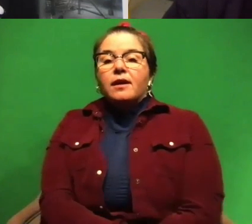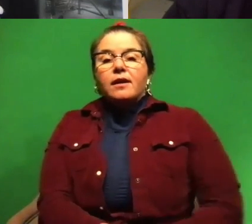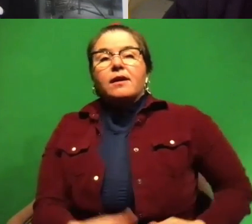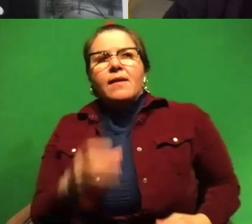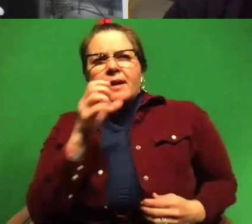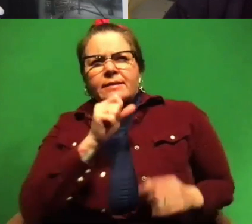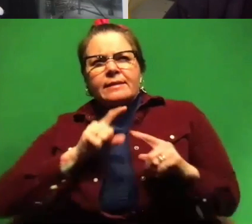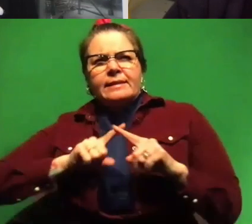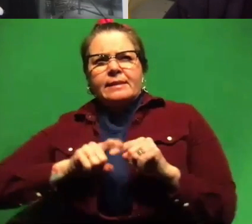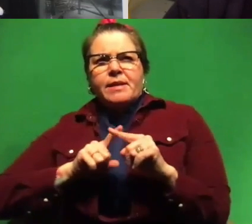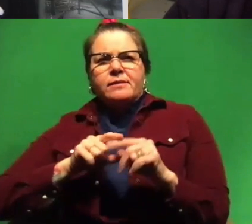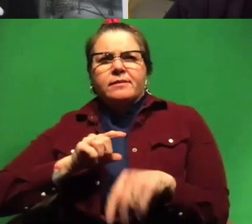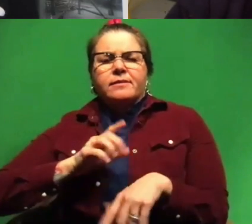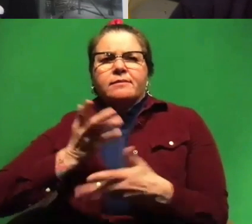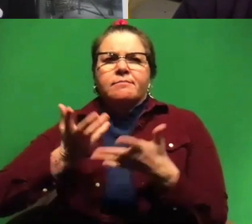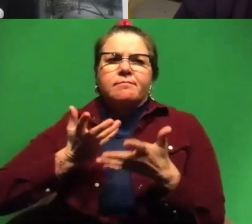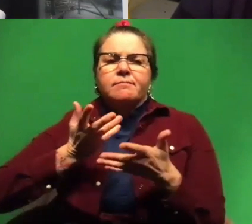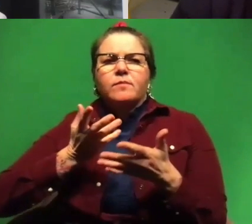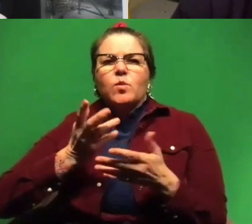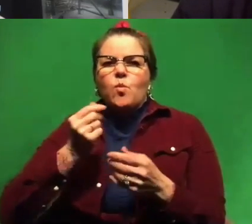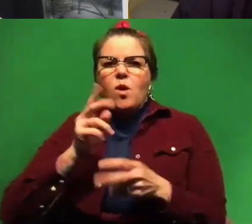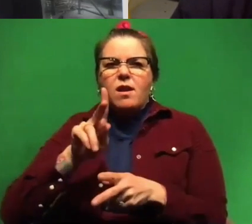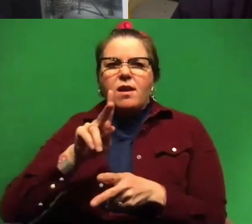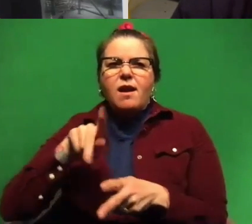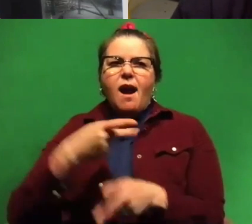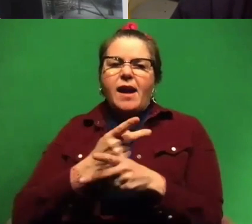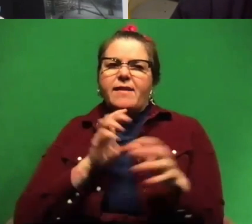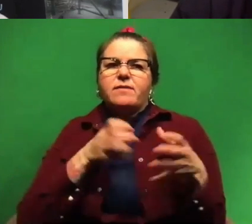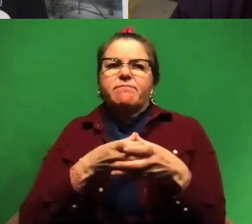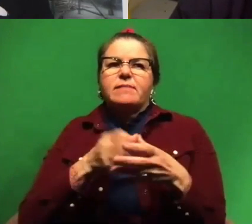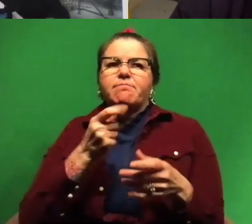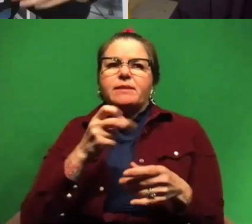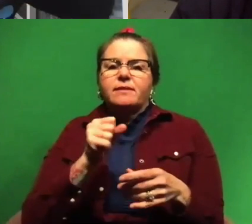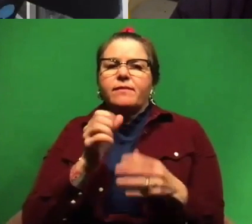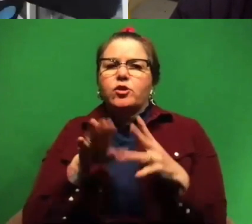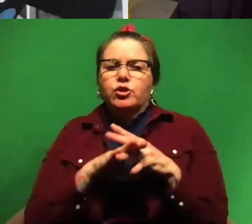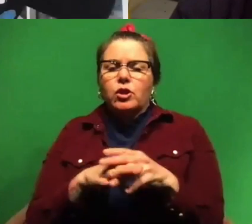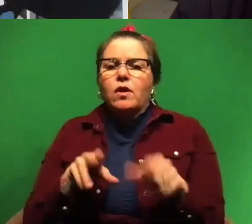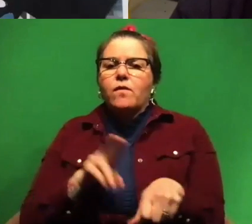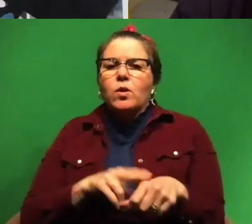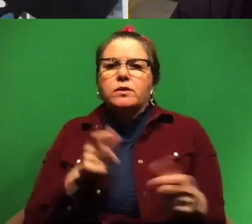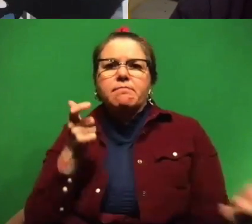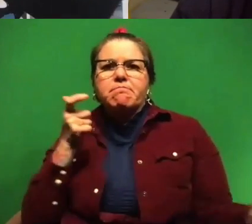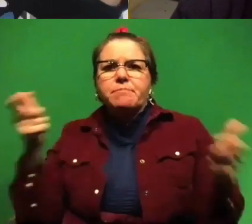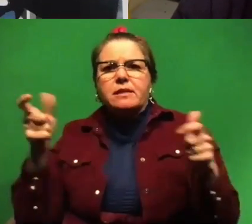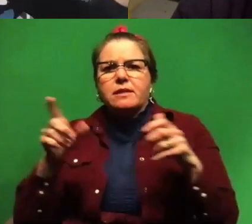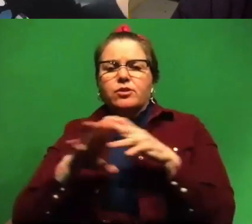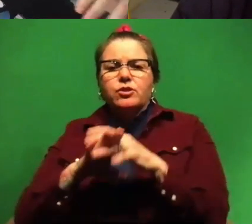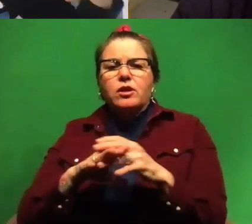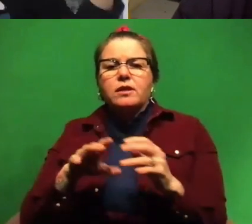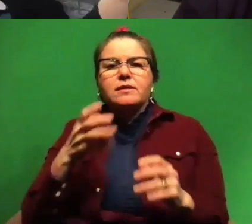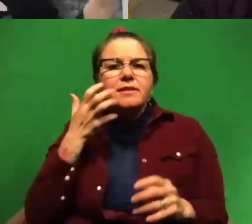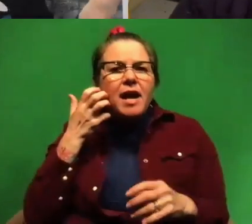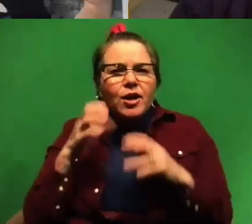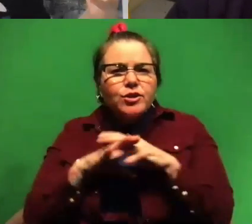it depends on like what species of shark it is. Of course, these like really, really big guys like tiger